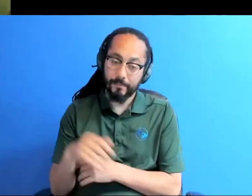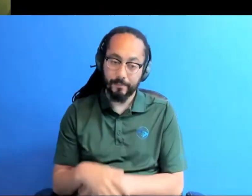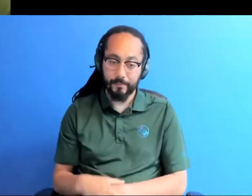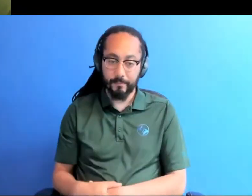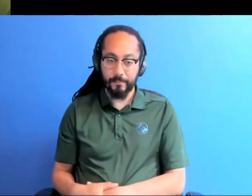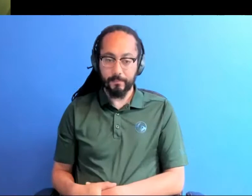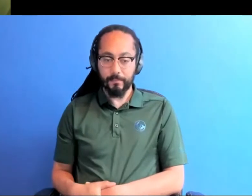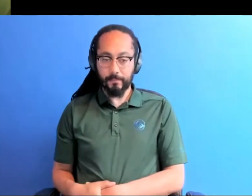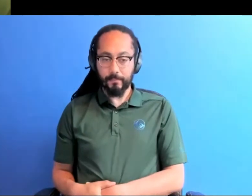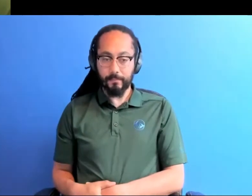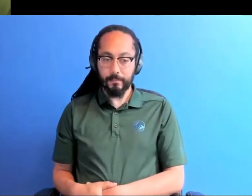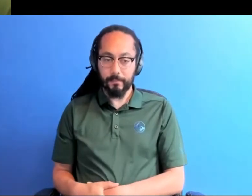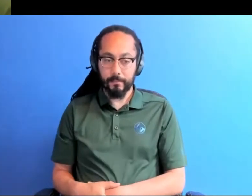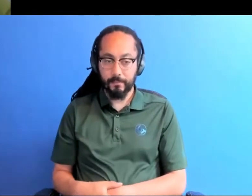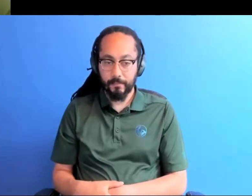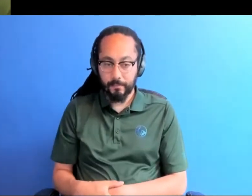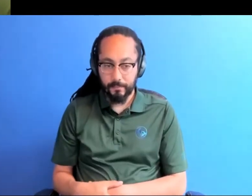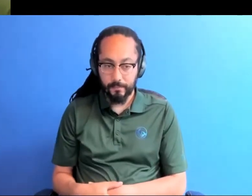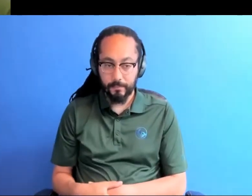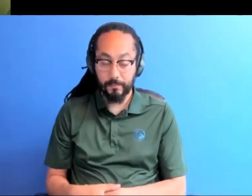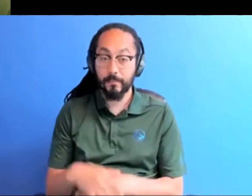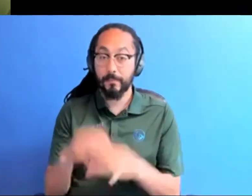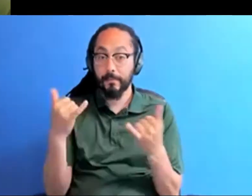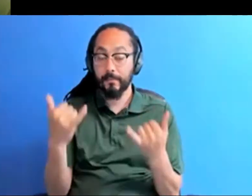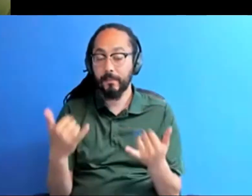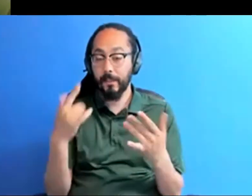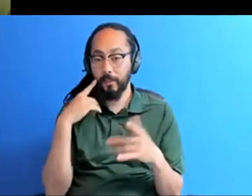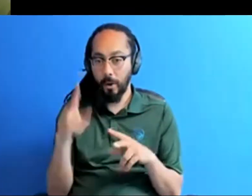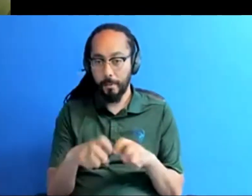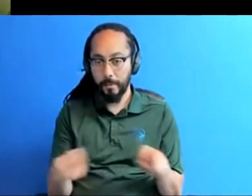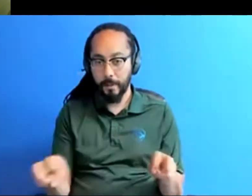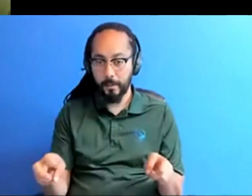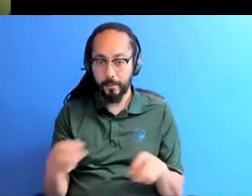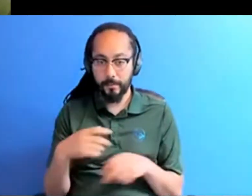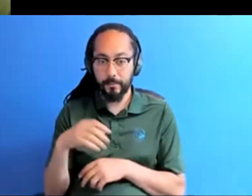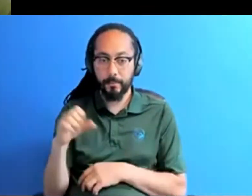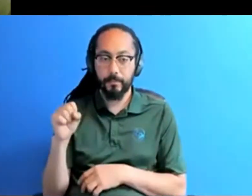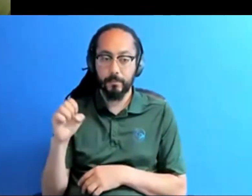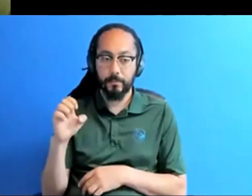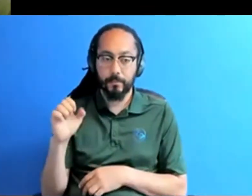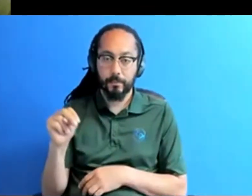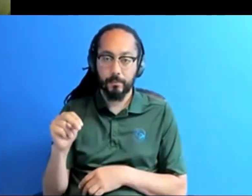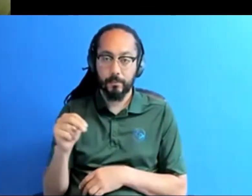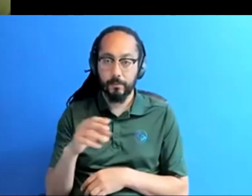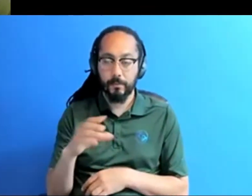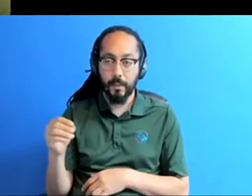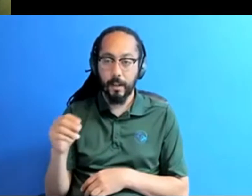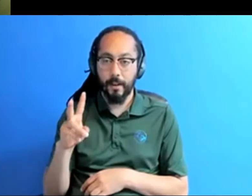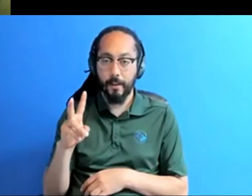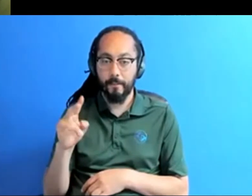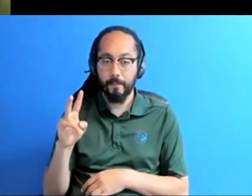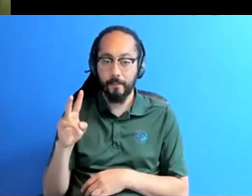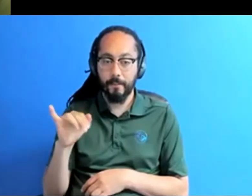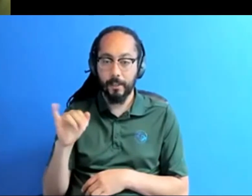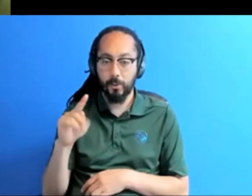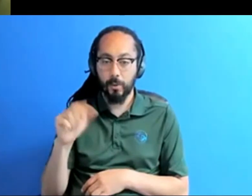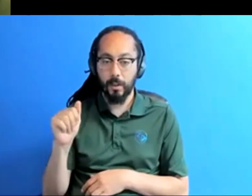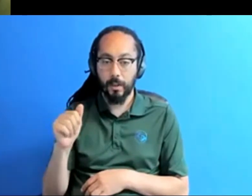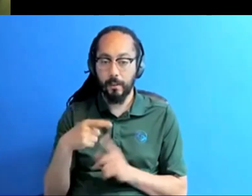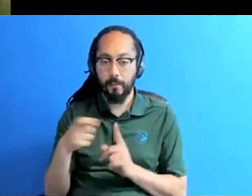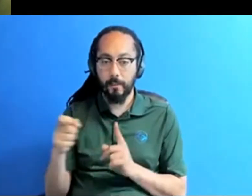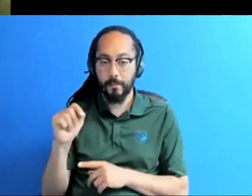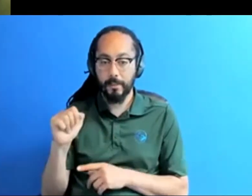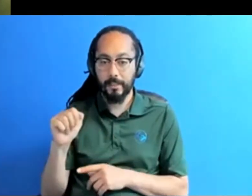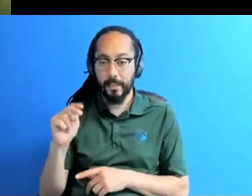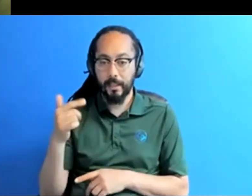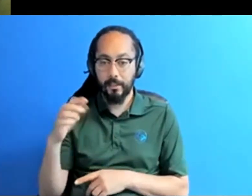Joining us today are our panelists, Sean and Victoria from Tangled Arts, Amy from